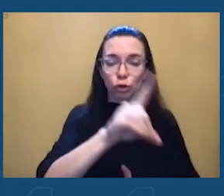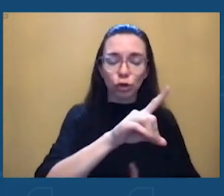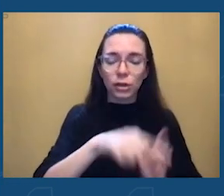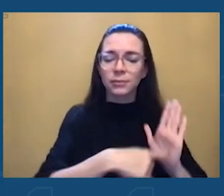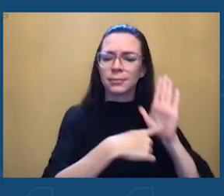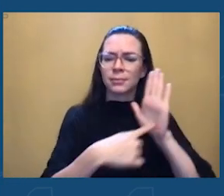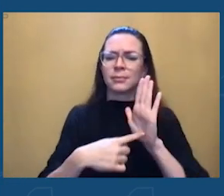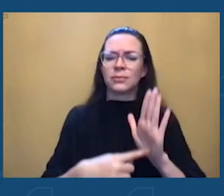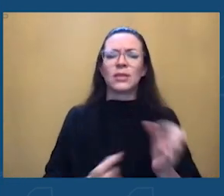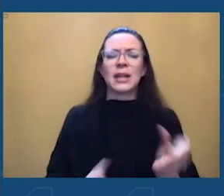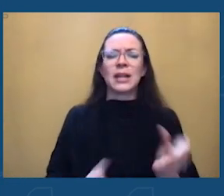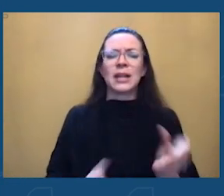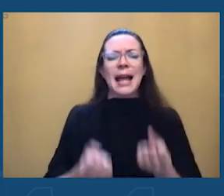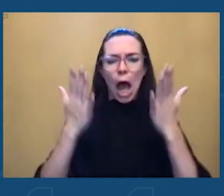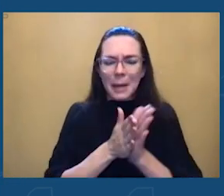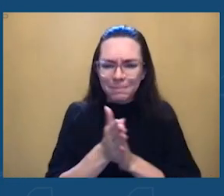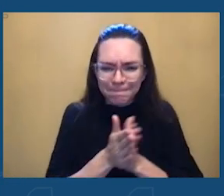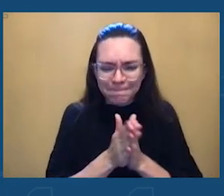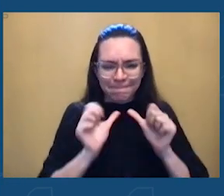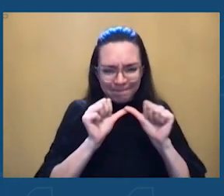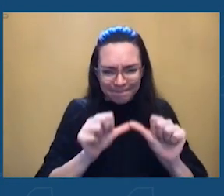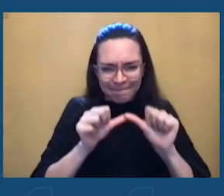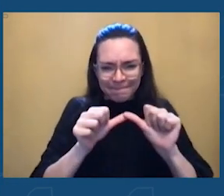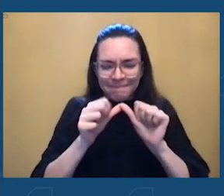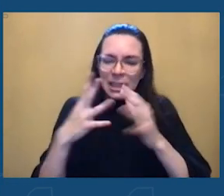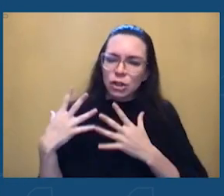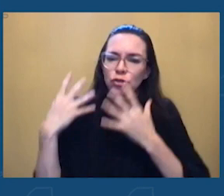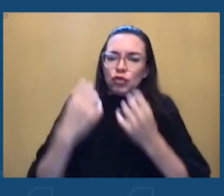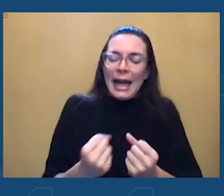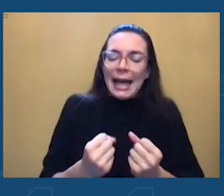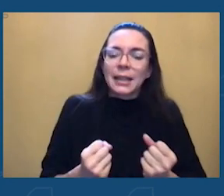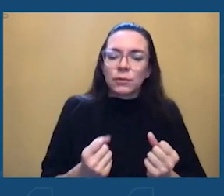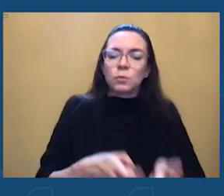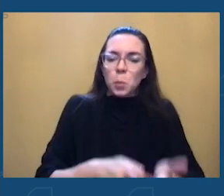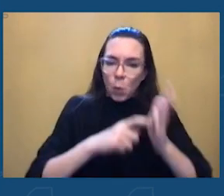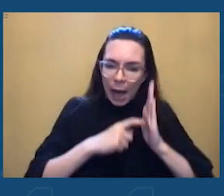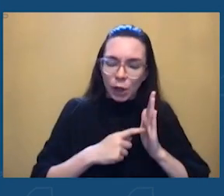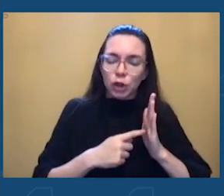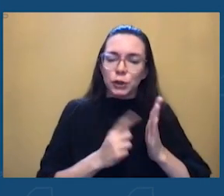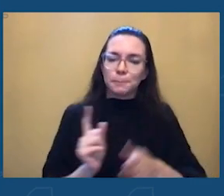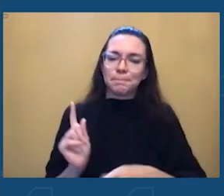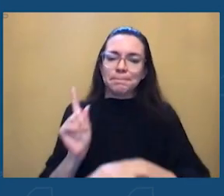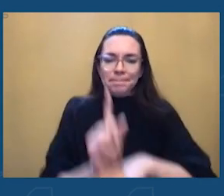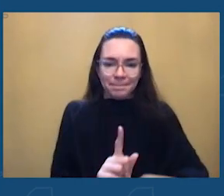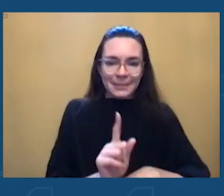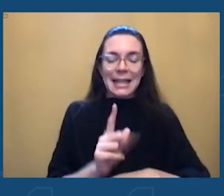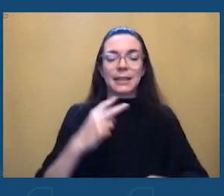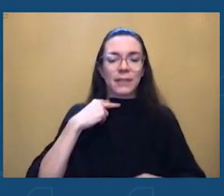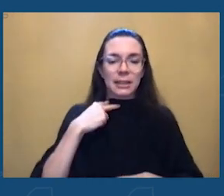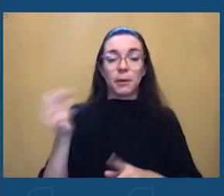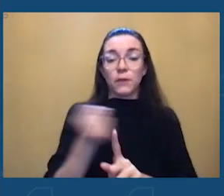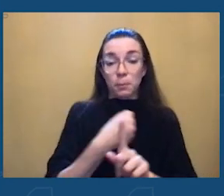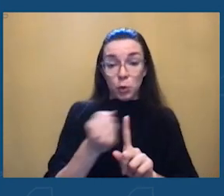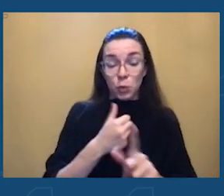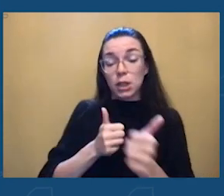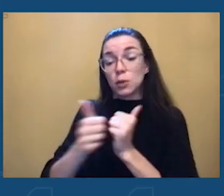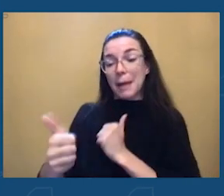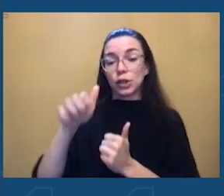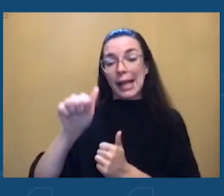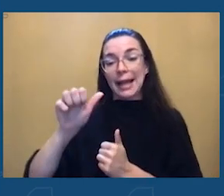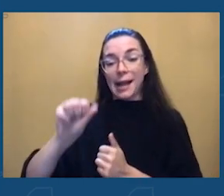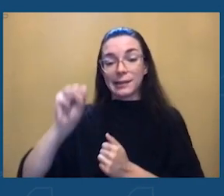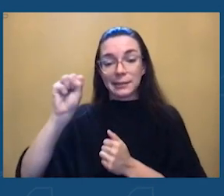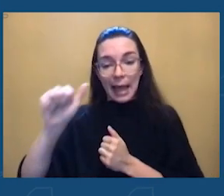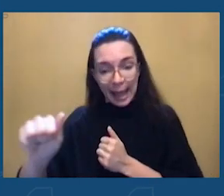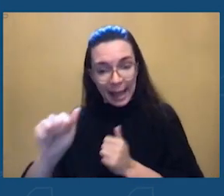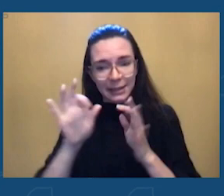and resolve it takes to come forward as a victim of abuse. So the passage of the Adult Survivors Act is a big deal.